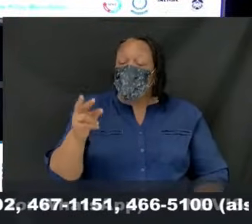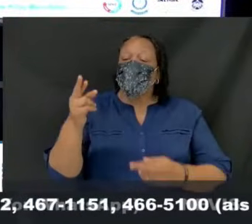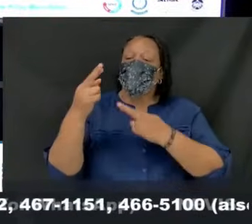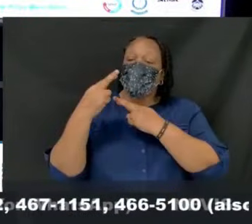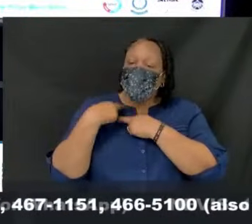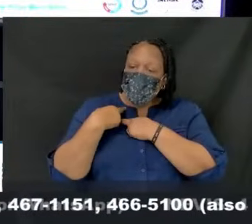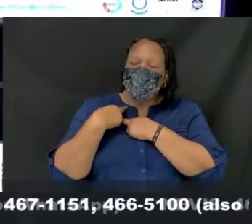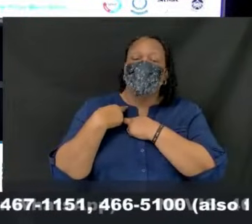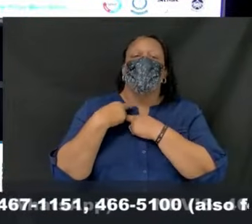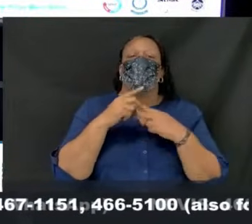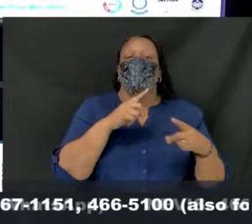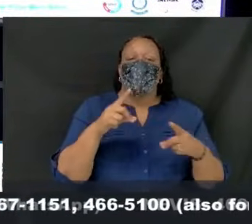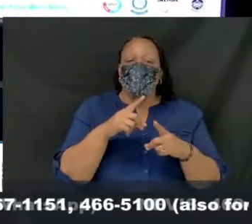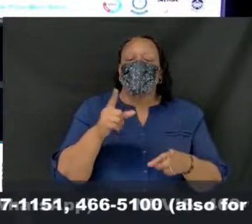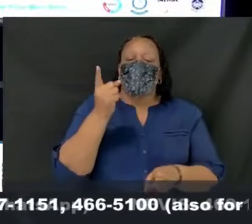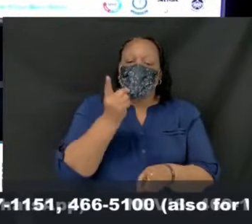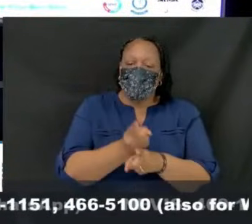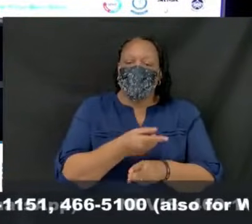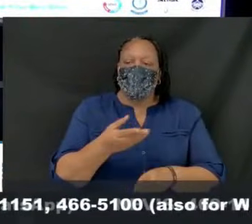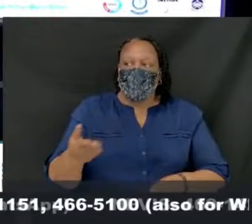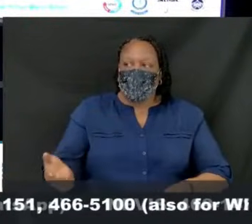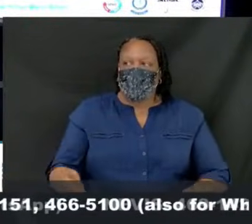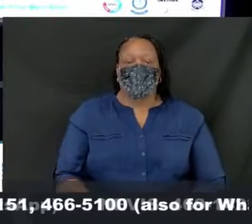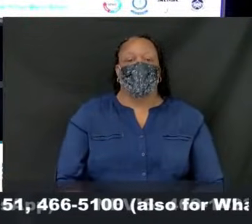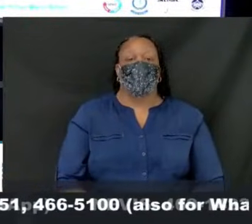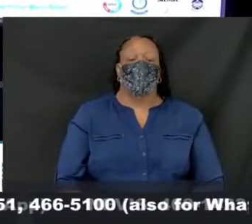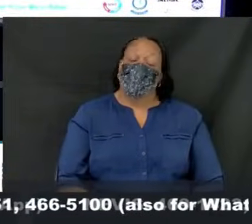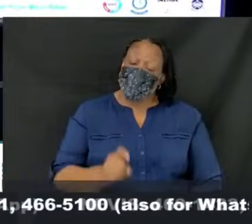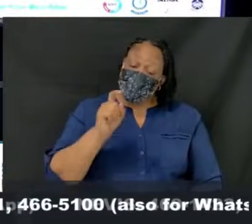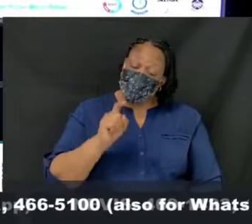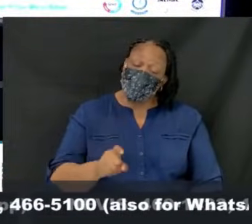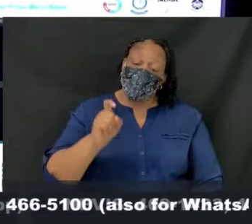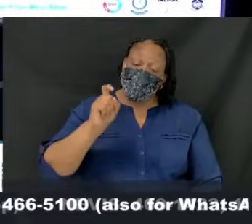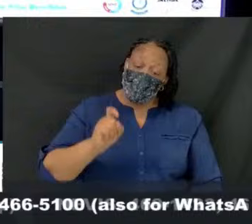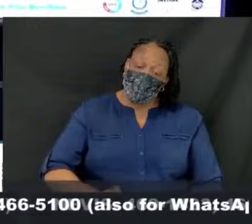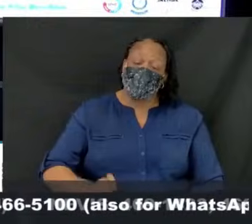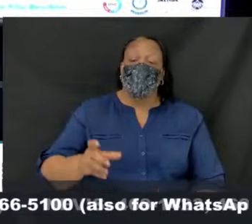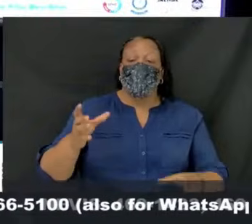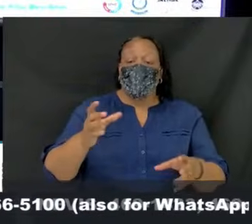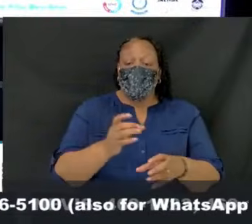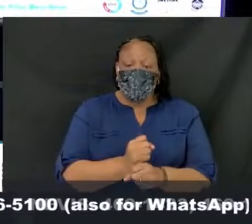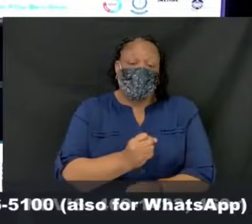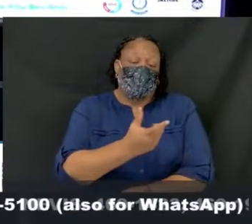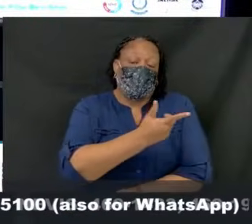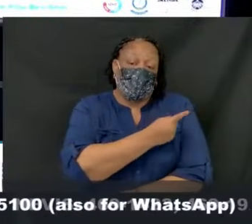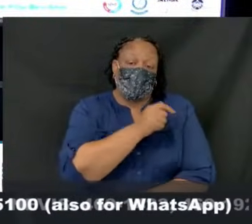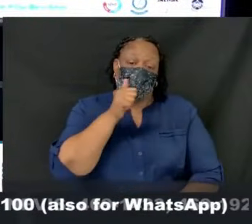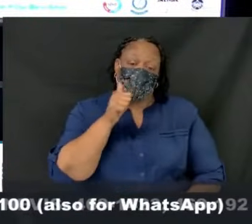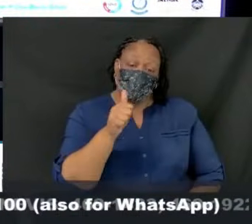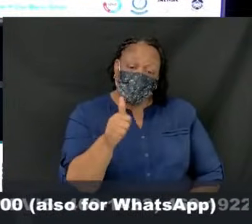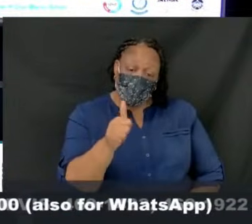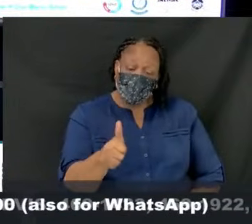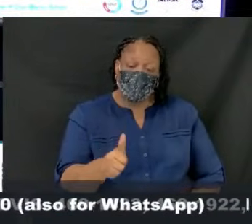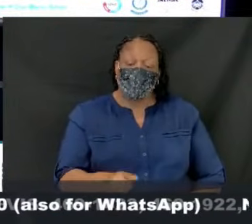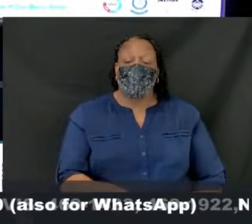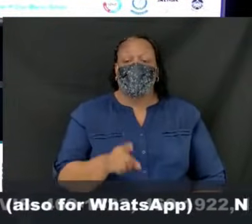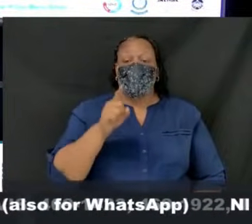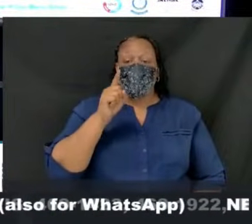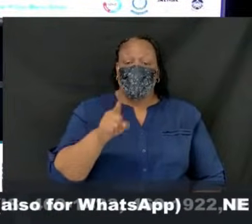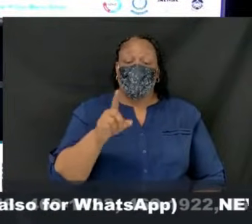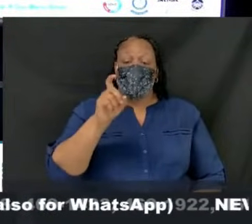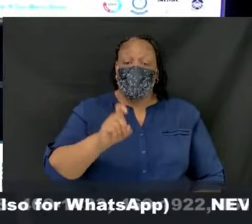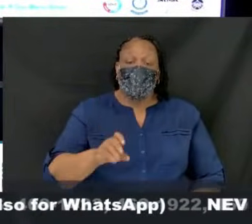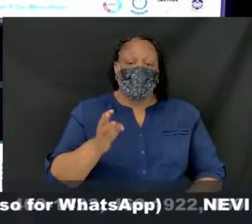if you do the necessary thing to boost your immune system, as well as accepting the vaccine as well, then we can get